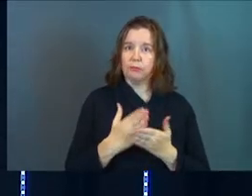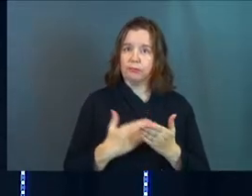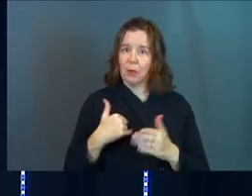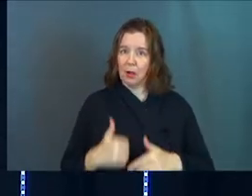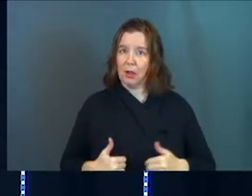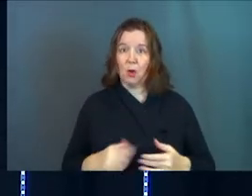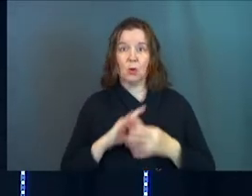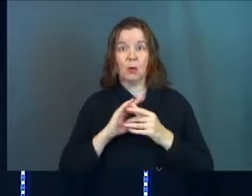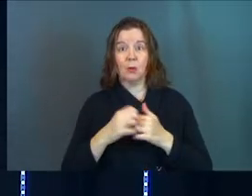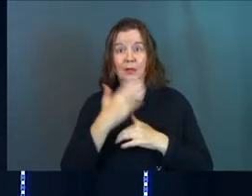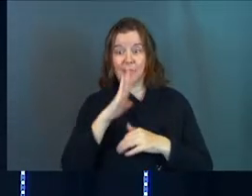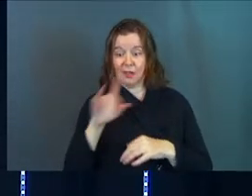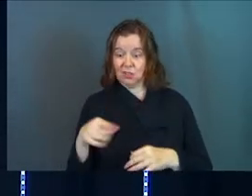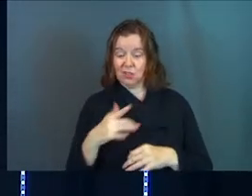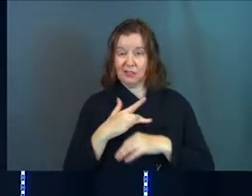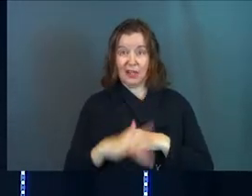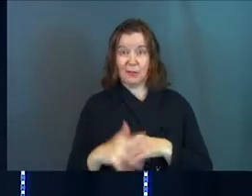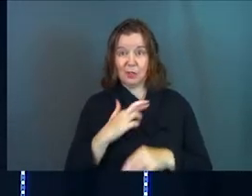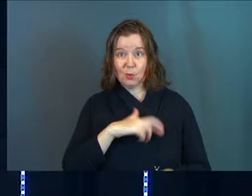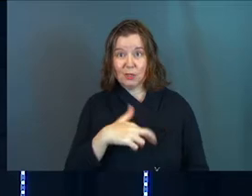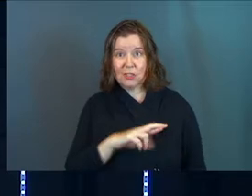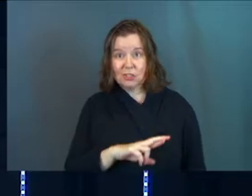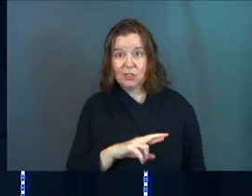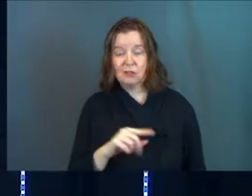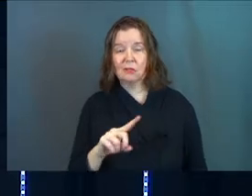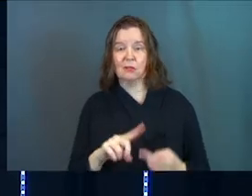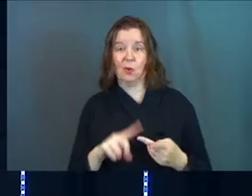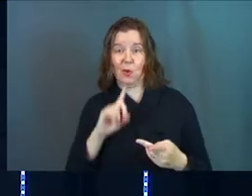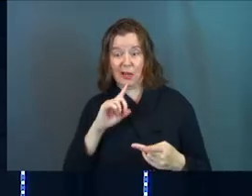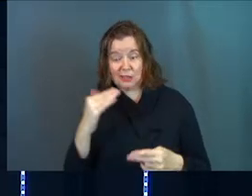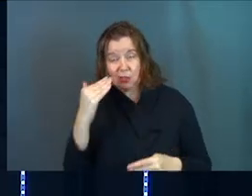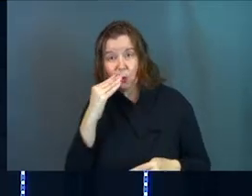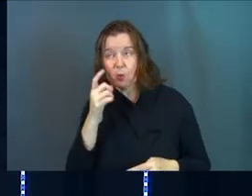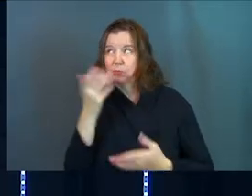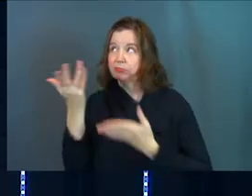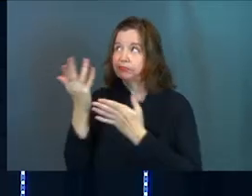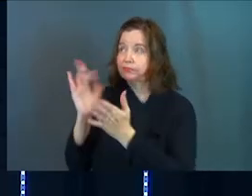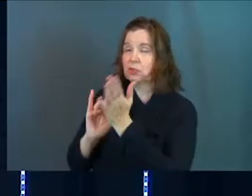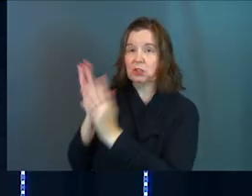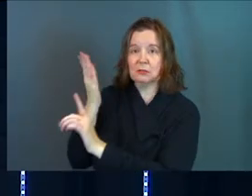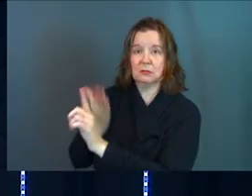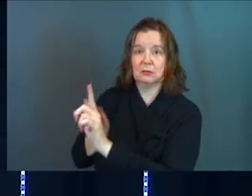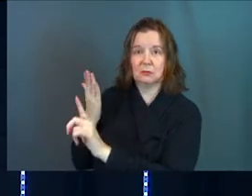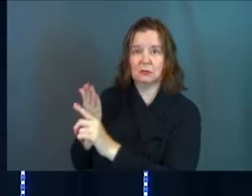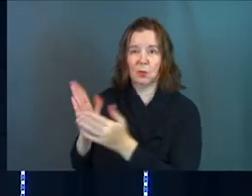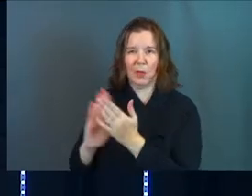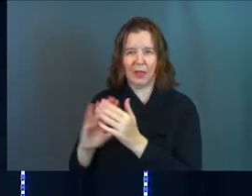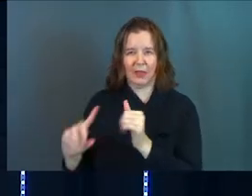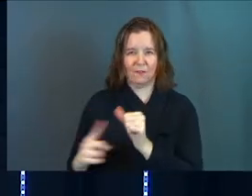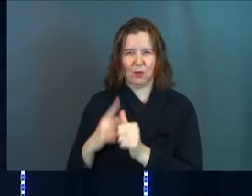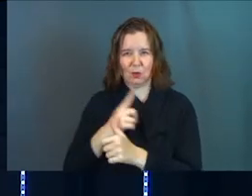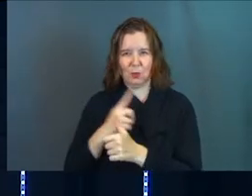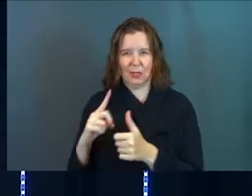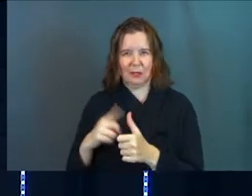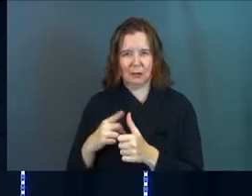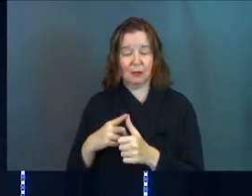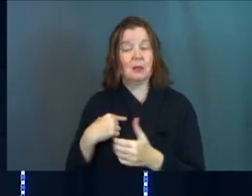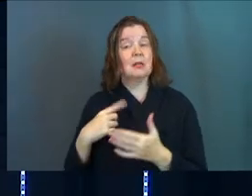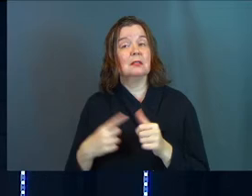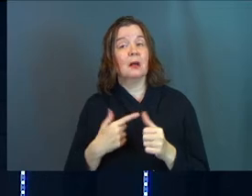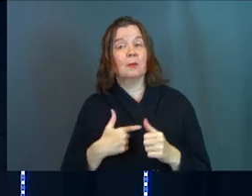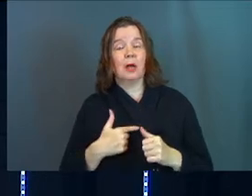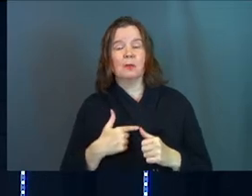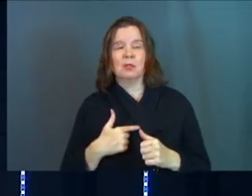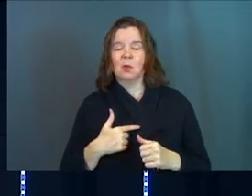our relationship with God. Is it just empty religion? Or do I actually know Jesus? We asked that question the very first week. We said sometimes